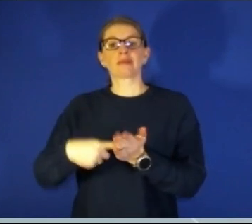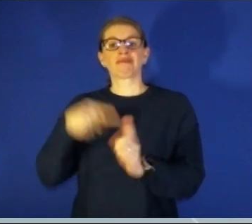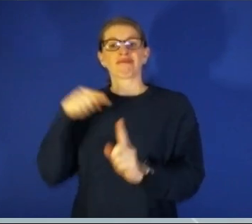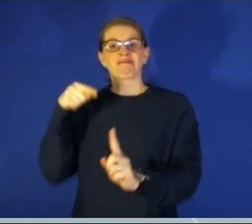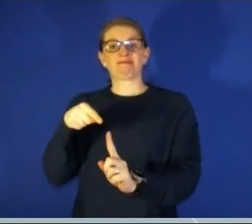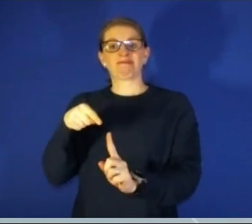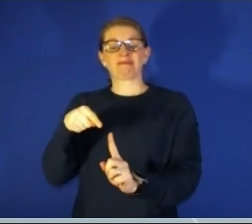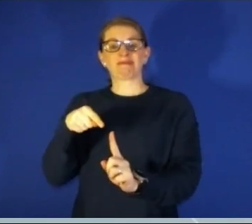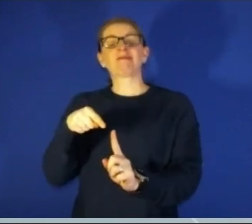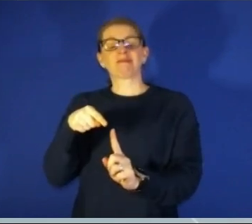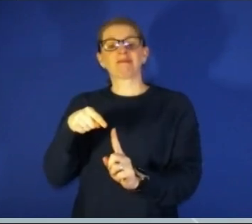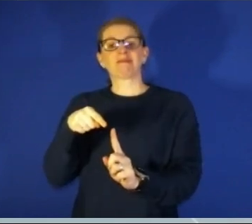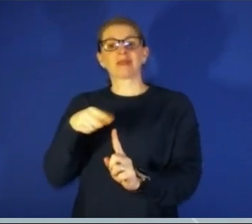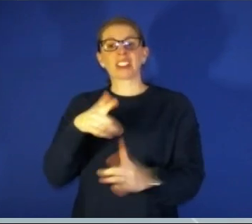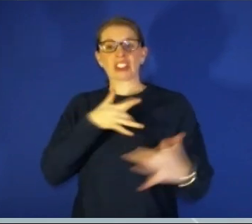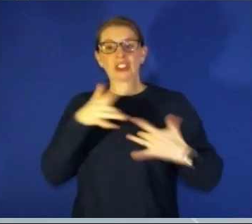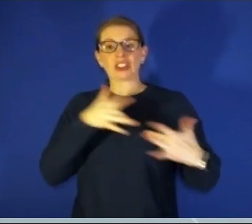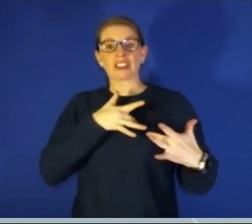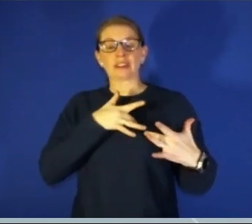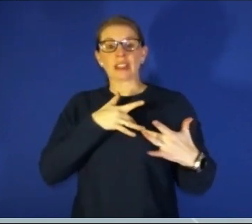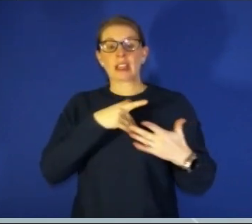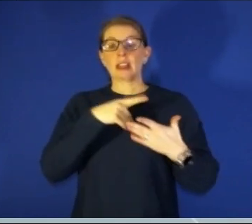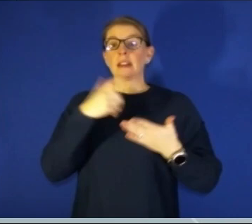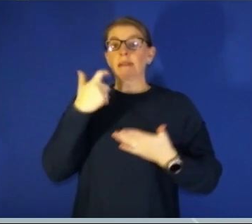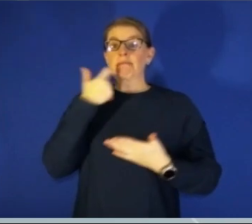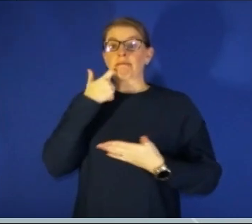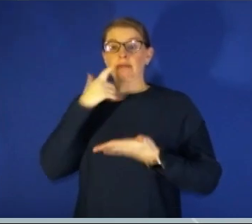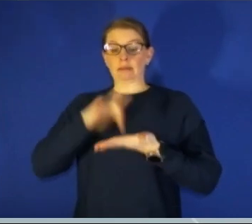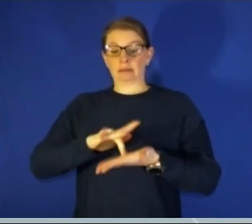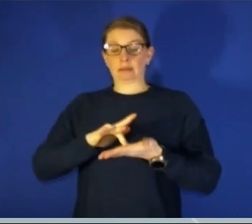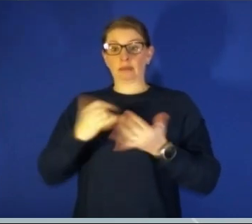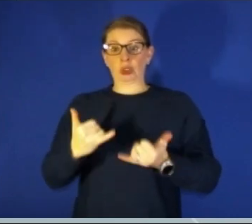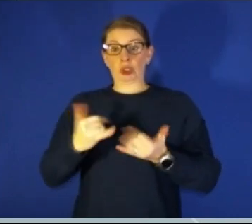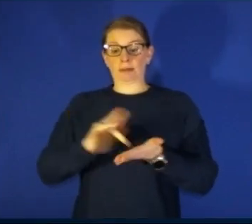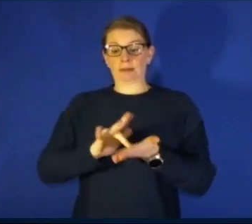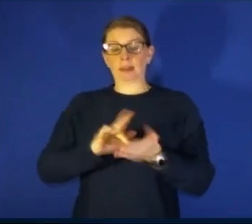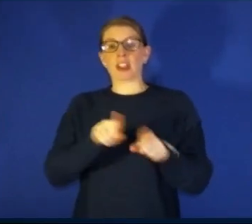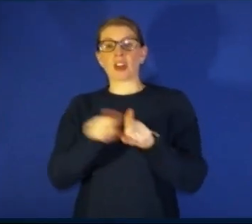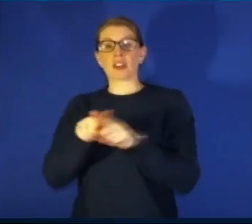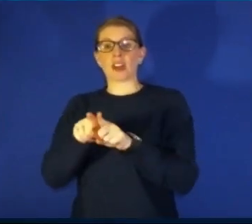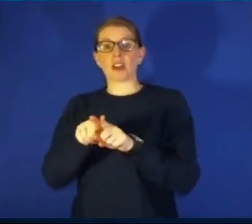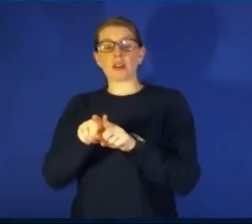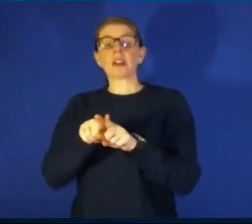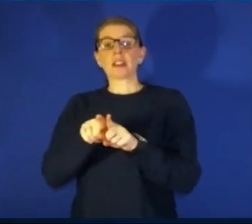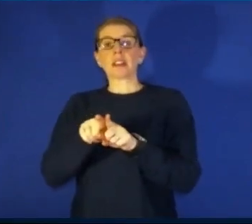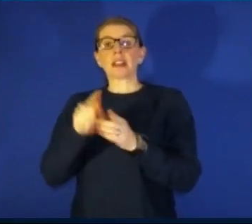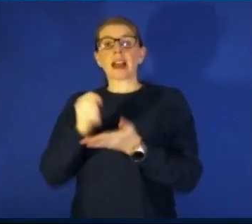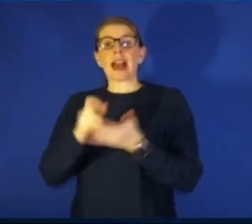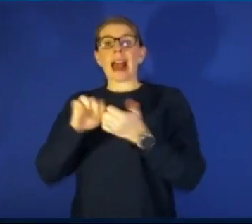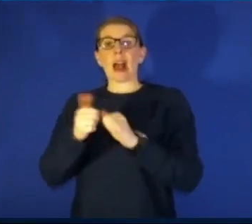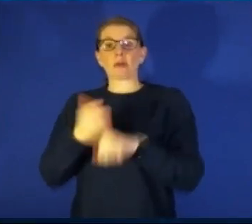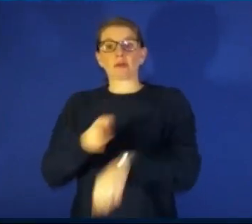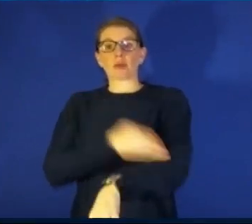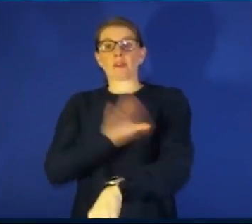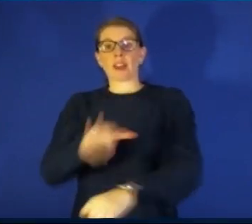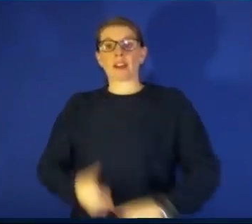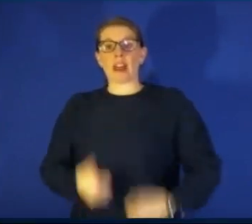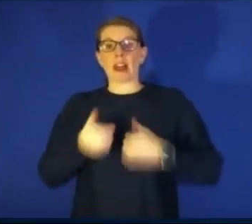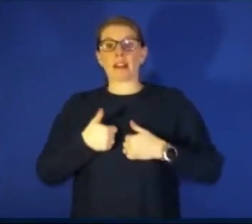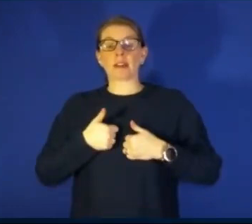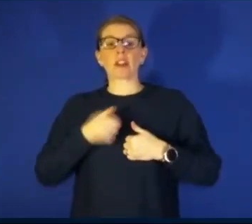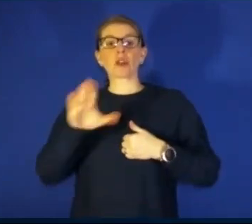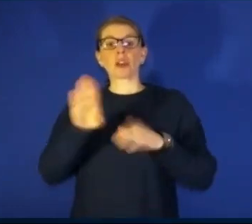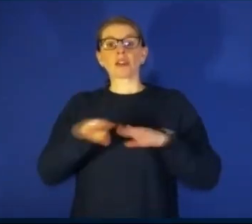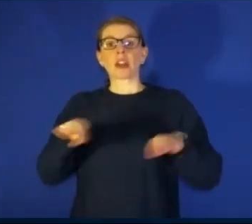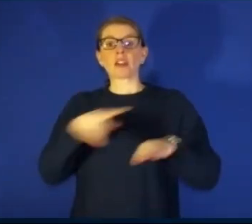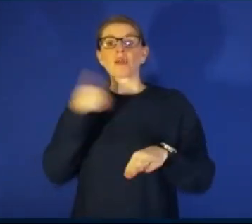concern, the latest therapies, and ways current diabetics can improve their lives. In medical headlines this morning, your child's risk of developing allergies